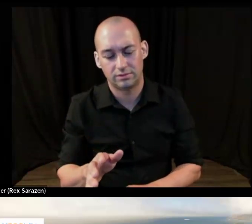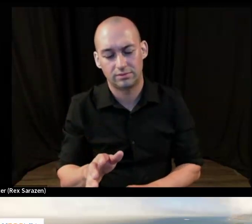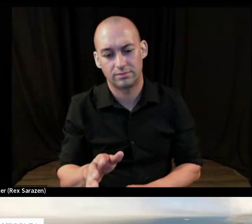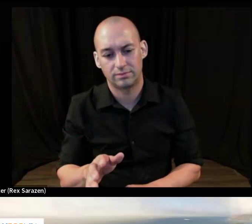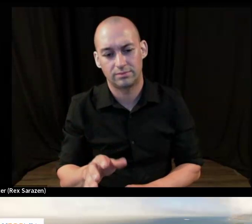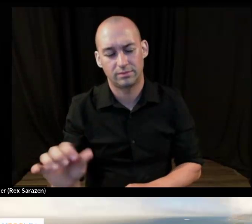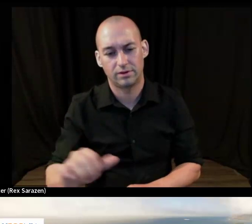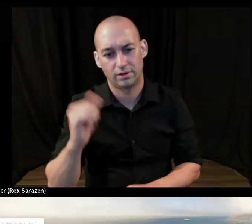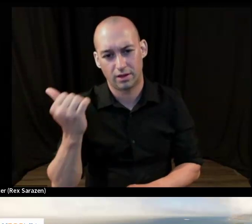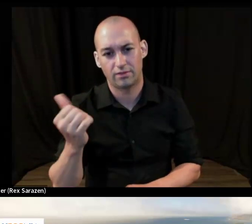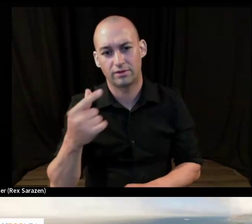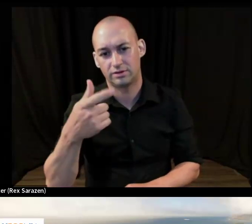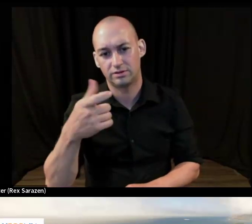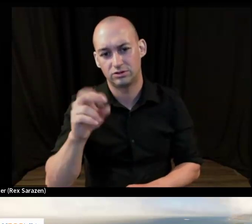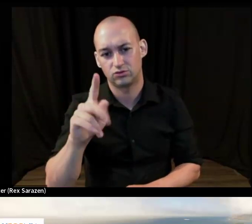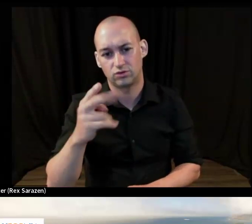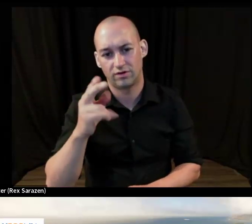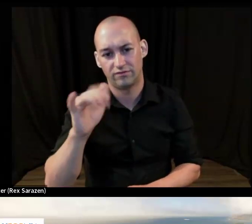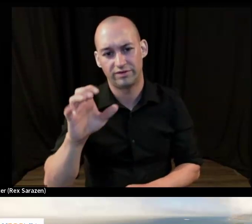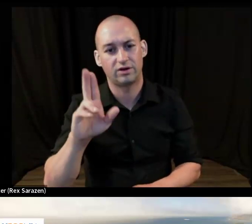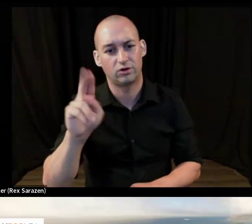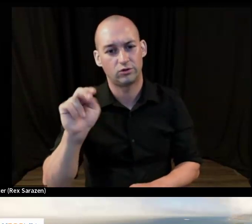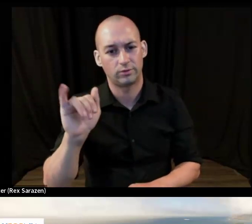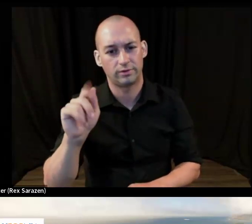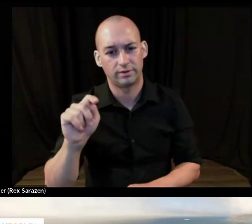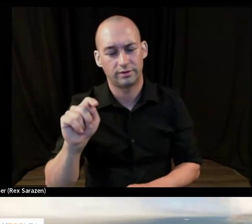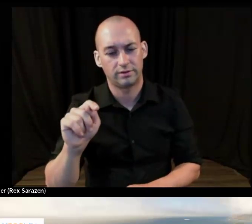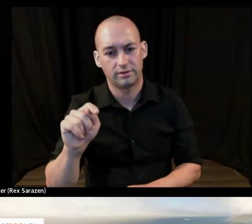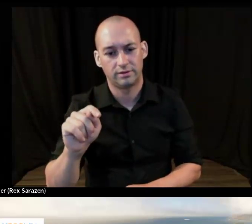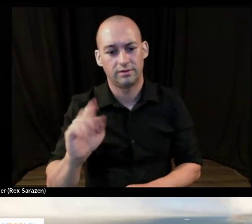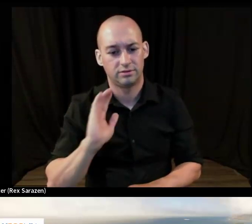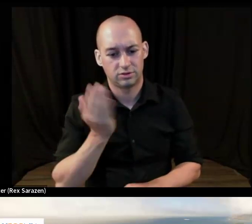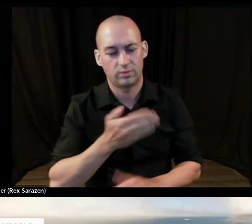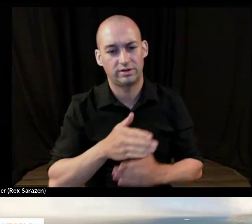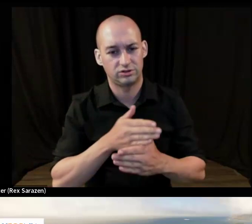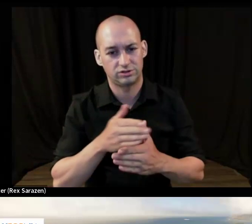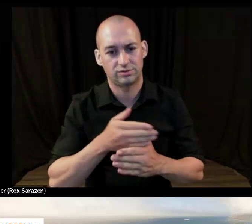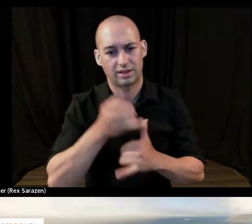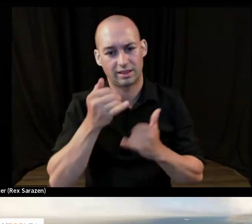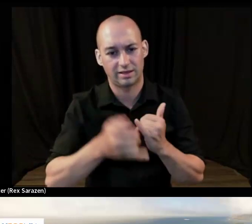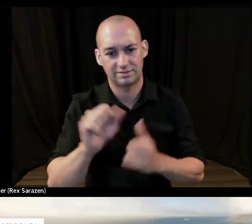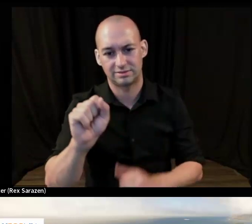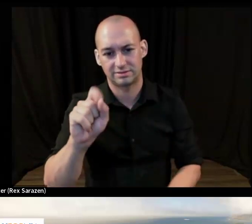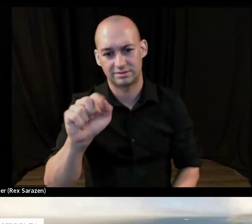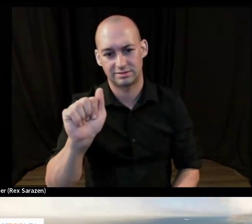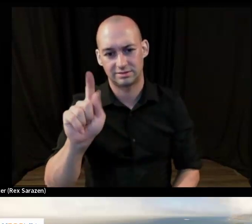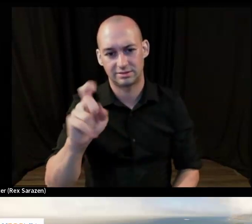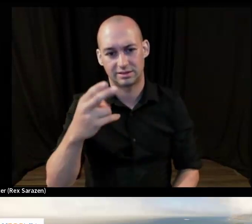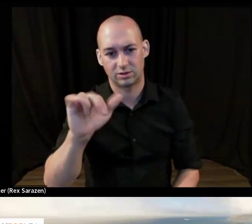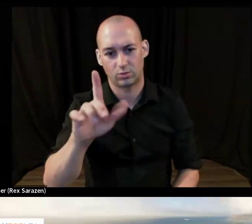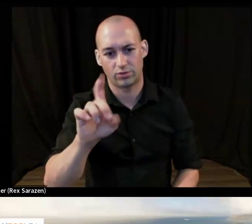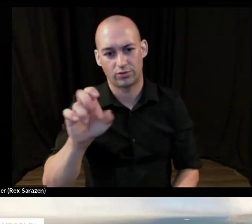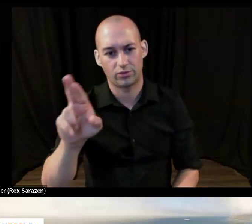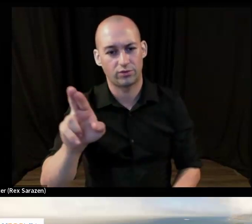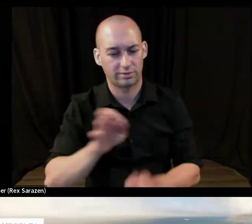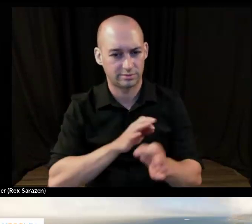another geographic unit. And as we shared at the last stakeholder briefing, there was